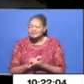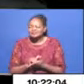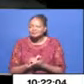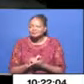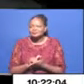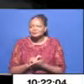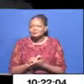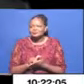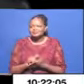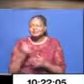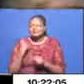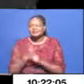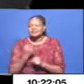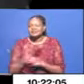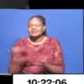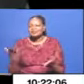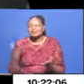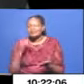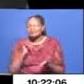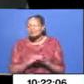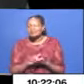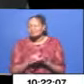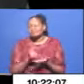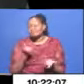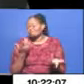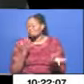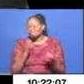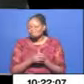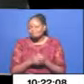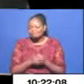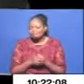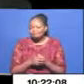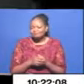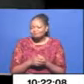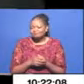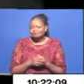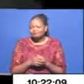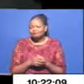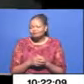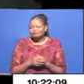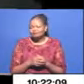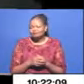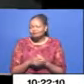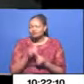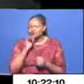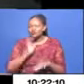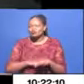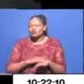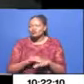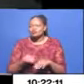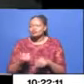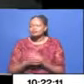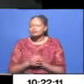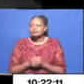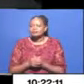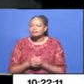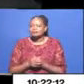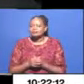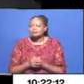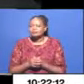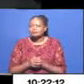very, and I said, now I think you are right, to police human beings with the legal